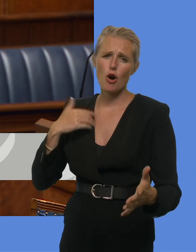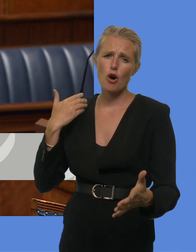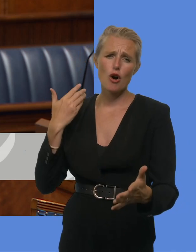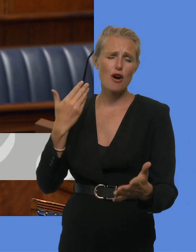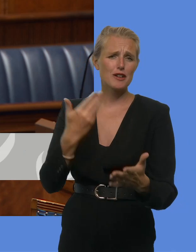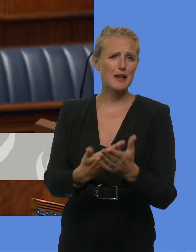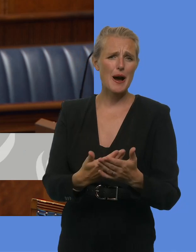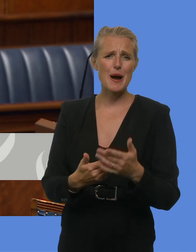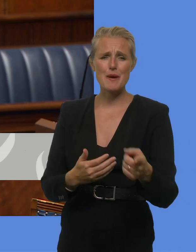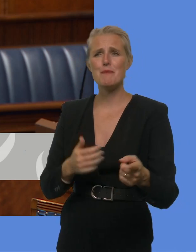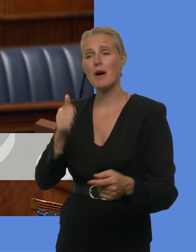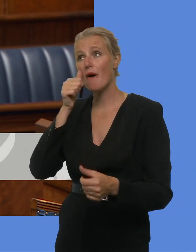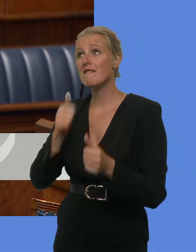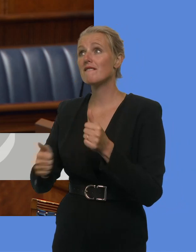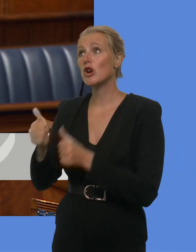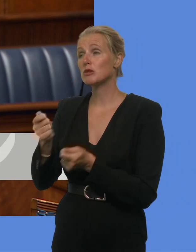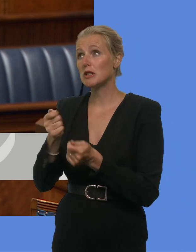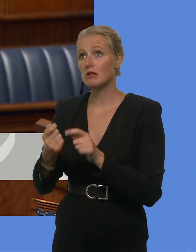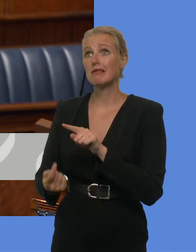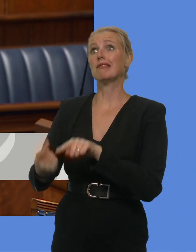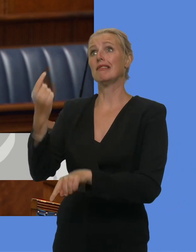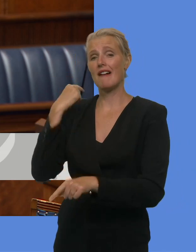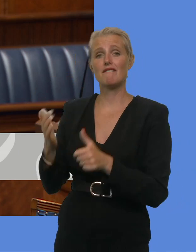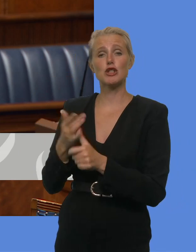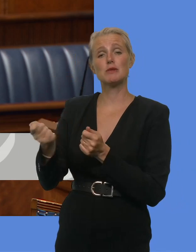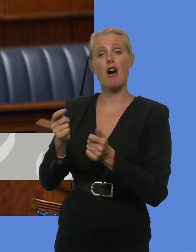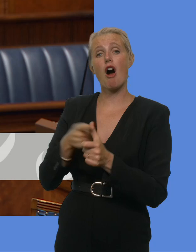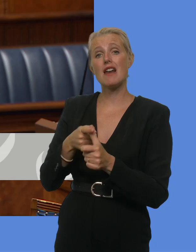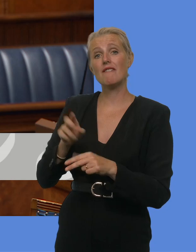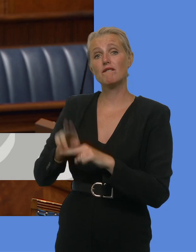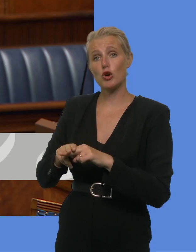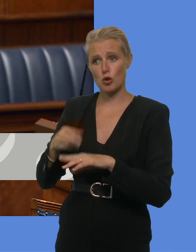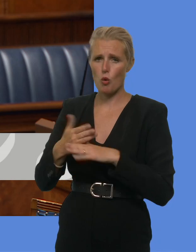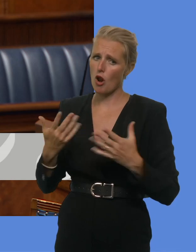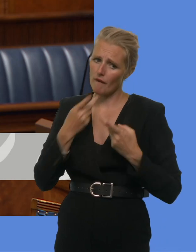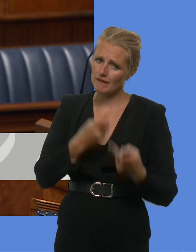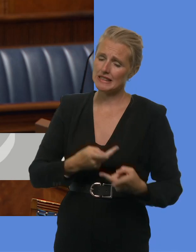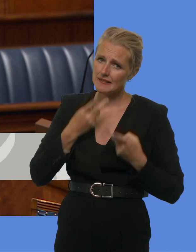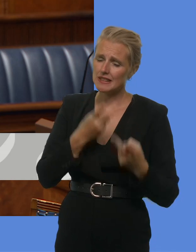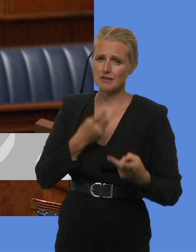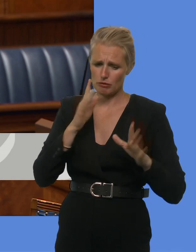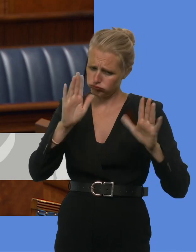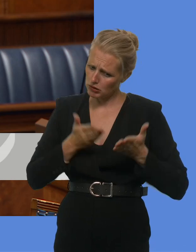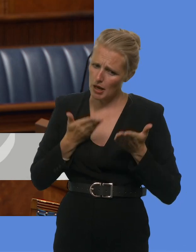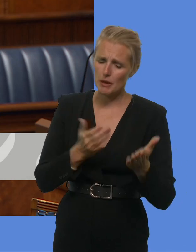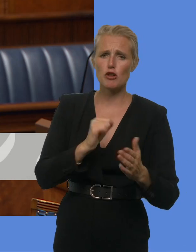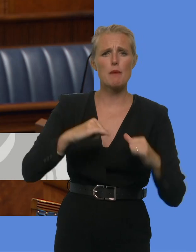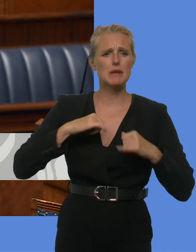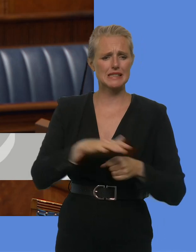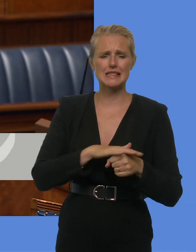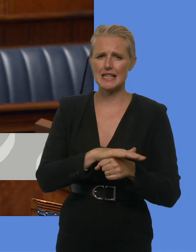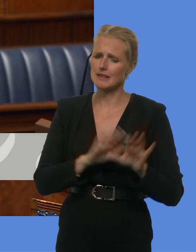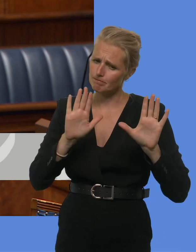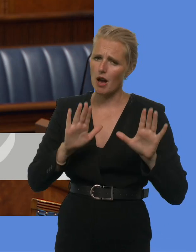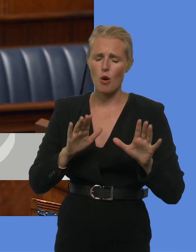the First Minister and the then First Minister, Arlene Foster, had done a lot of work and I went down to visit, and a commitment to the business case. So we'll look at that again and